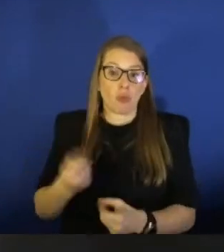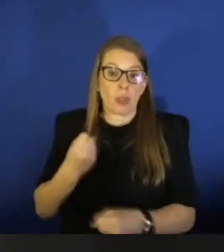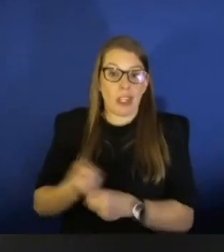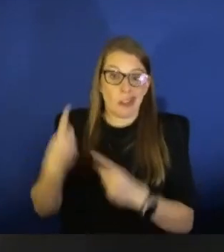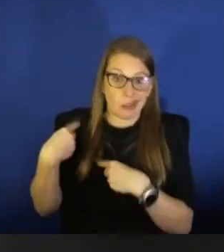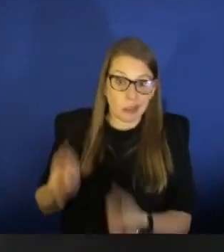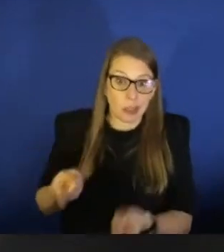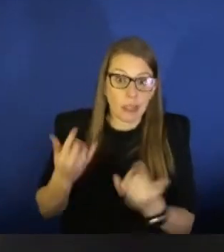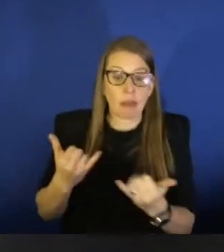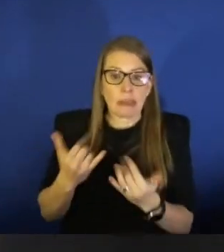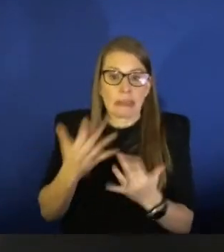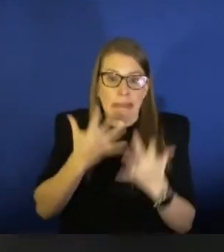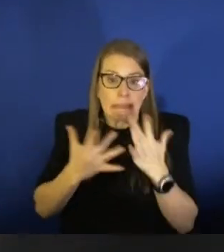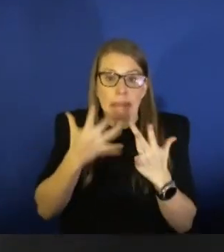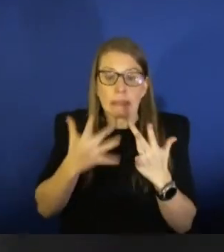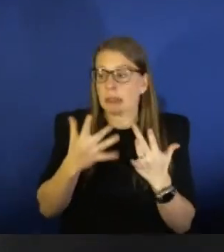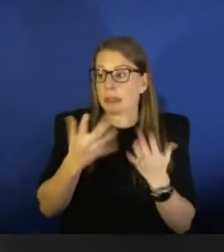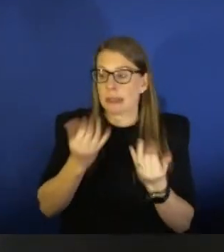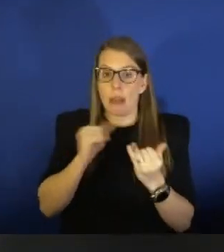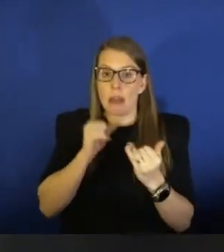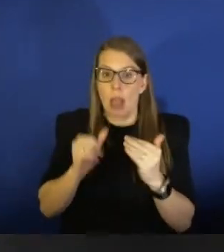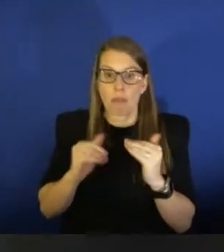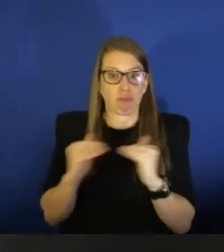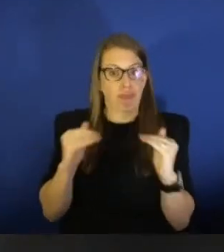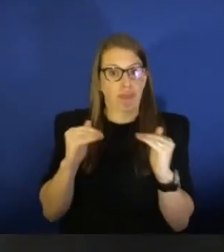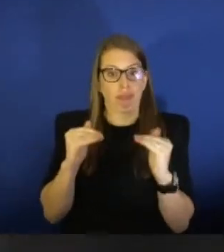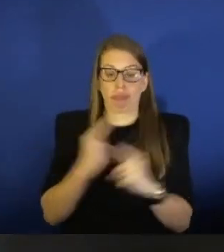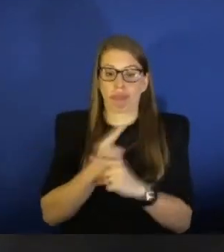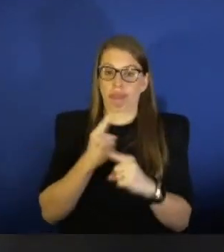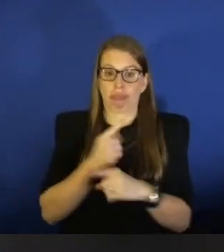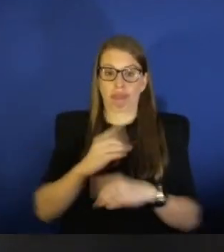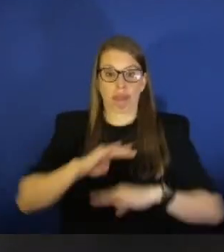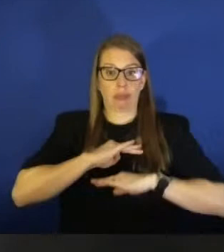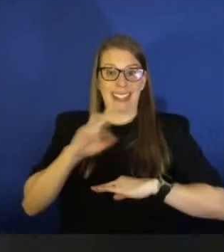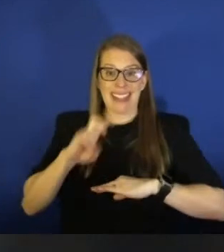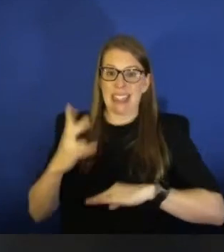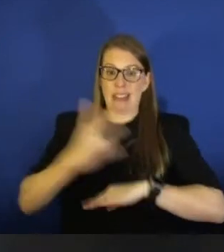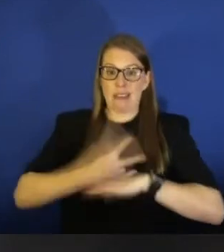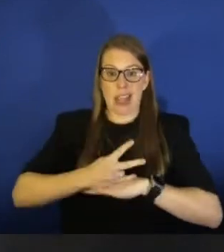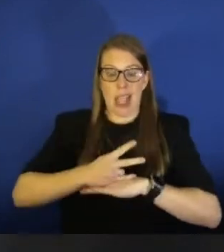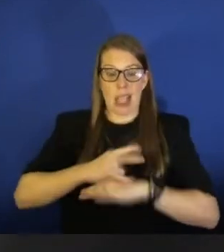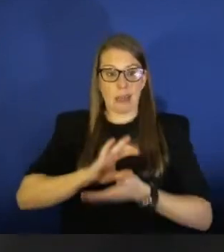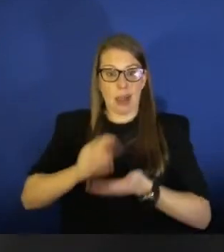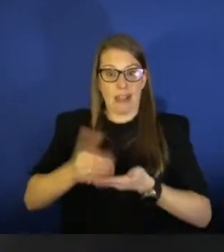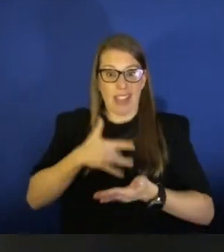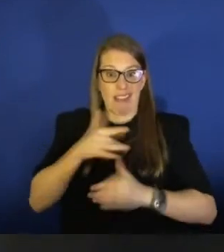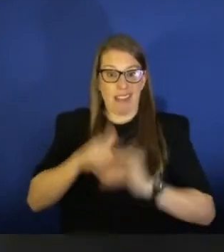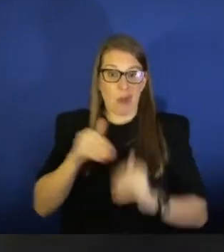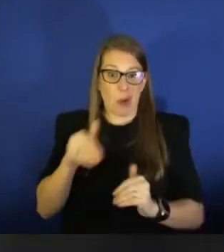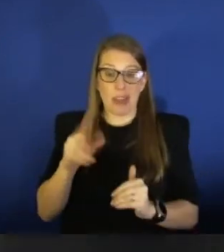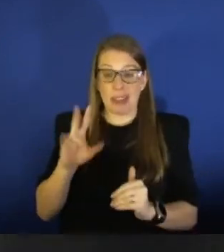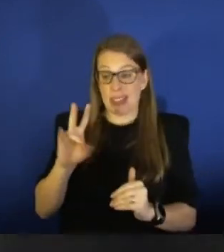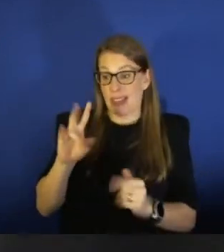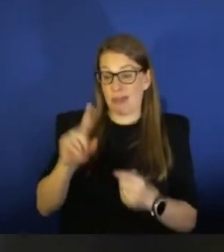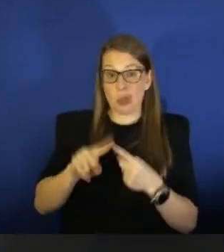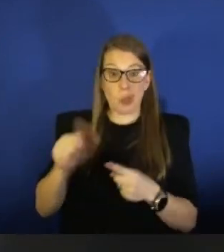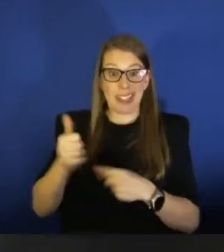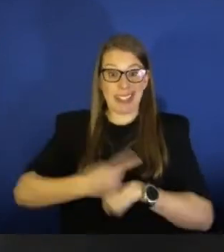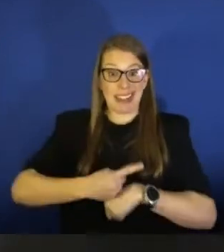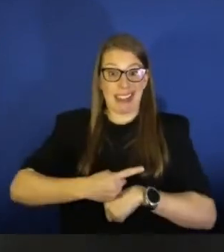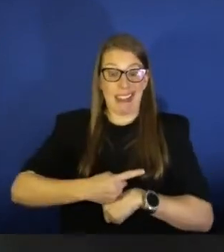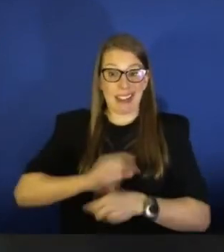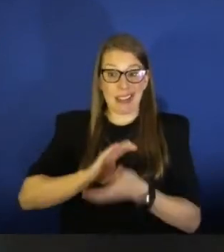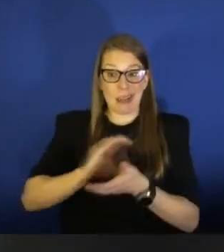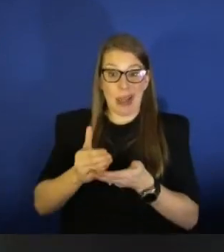We're still not where we need to be. We need a 7-day supply to feel comfortable. 7 to 10 day supply is our